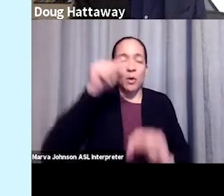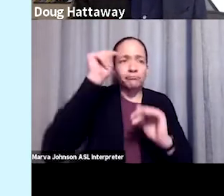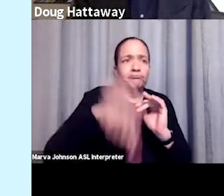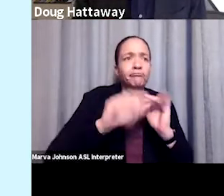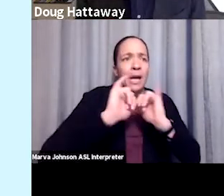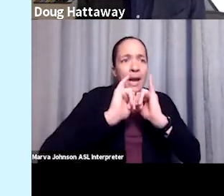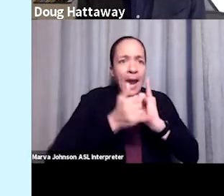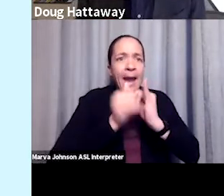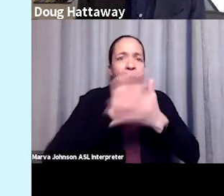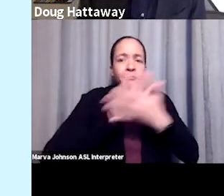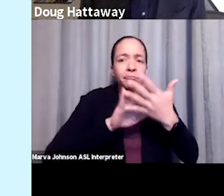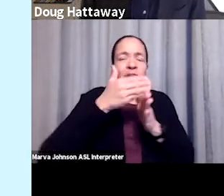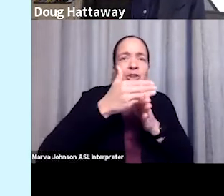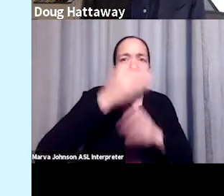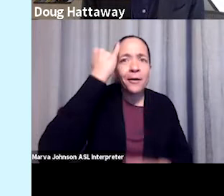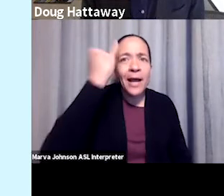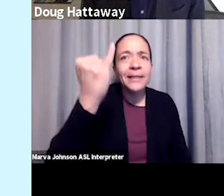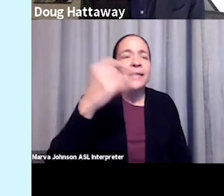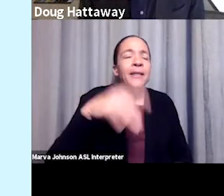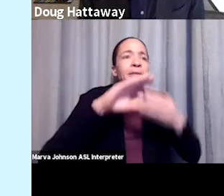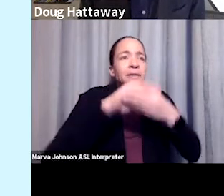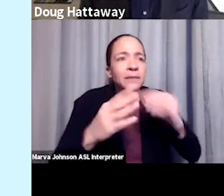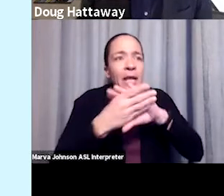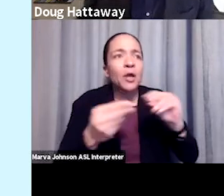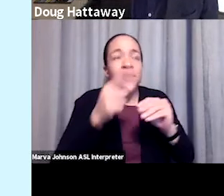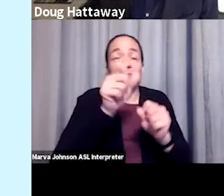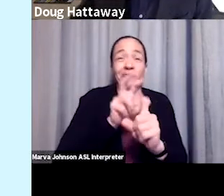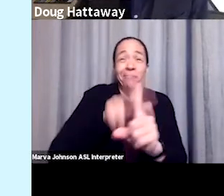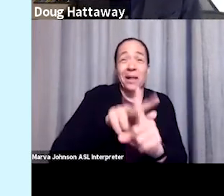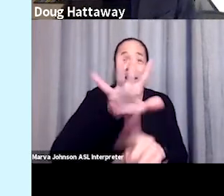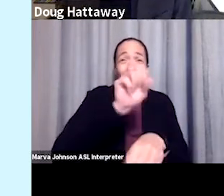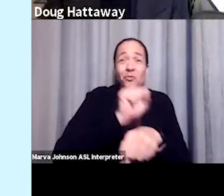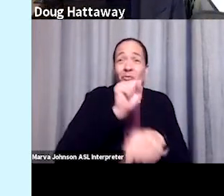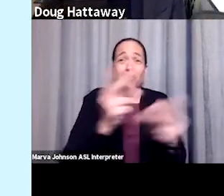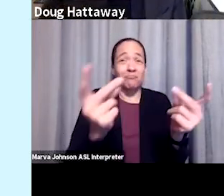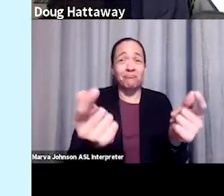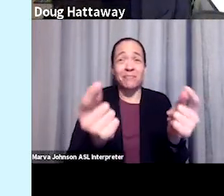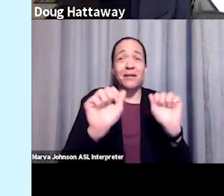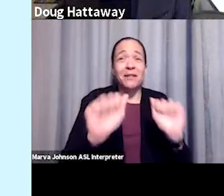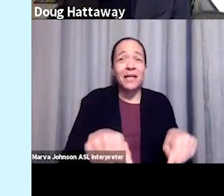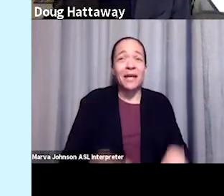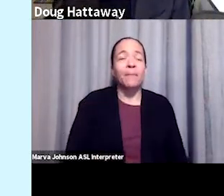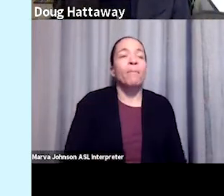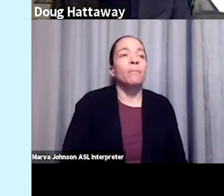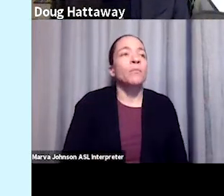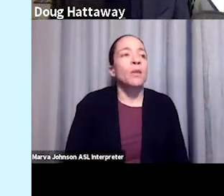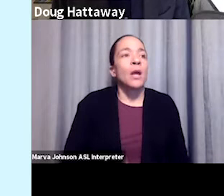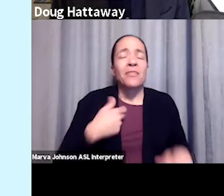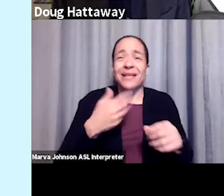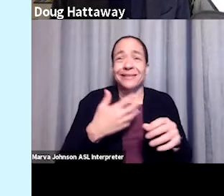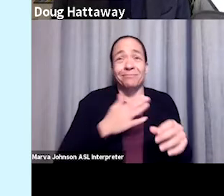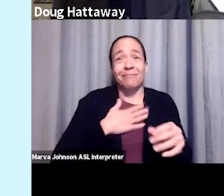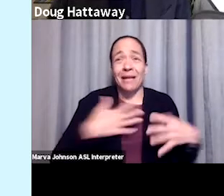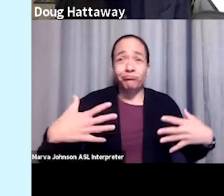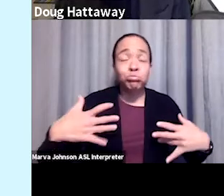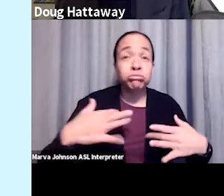and ideas that you can use in your work right away. So that's my quick introduction to the approach.